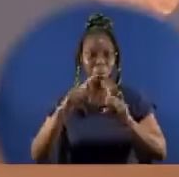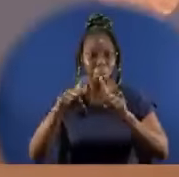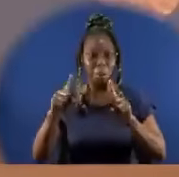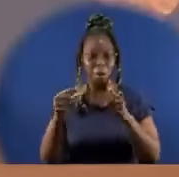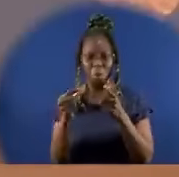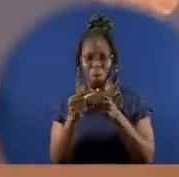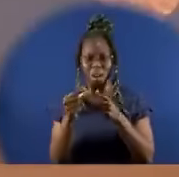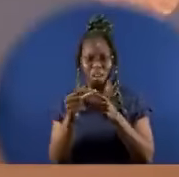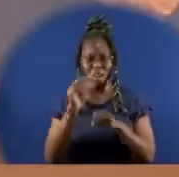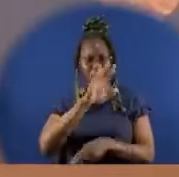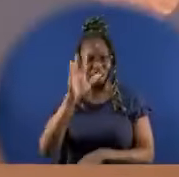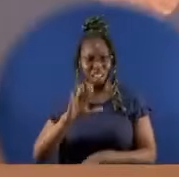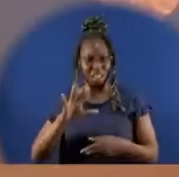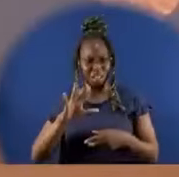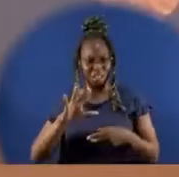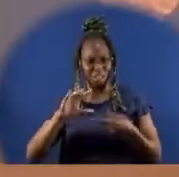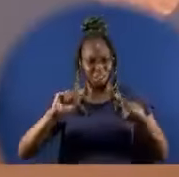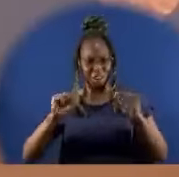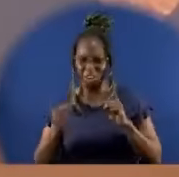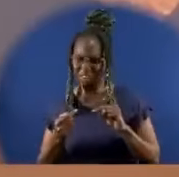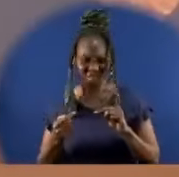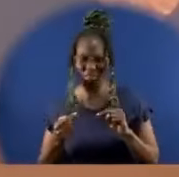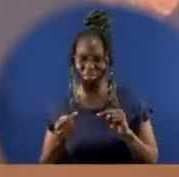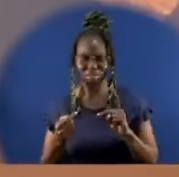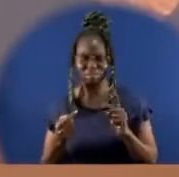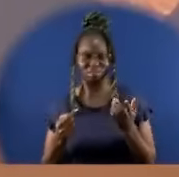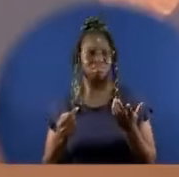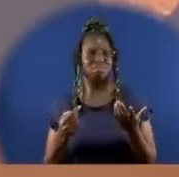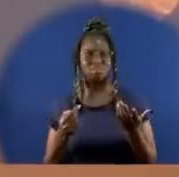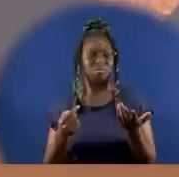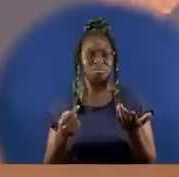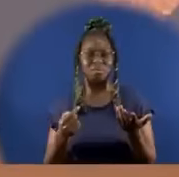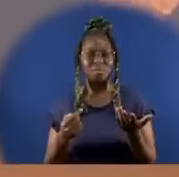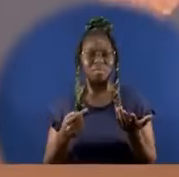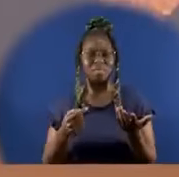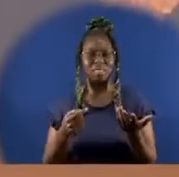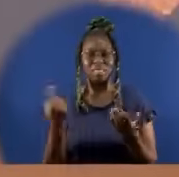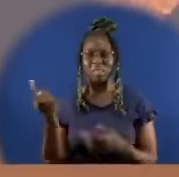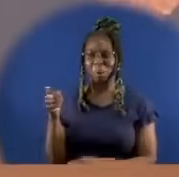That's so untrue. Somebody just said liar. Lord have mercy.